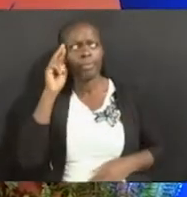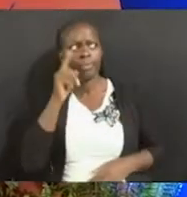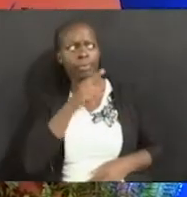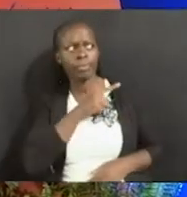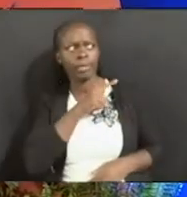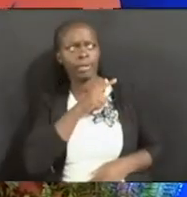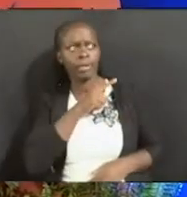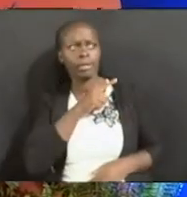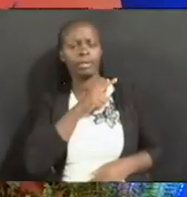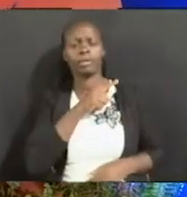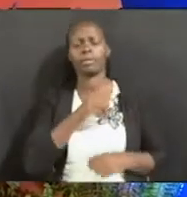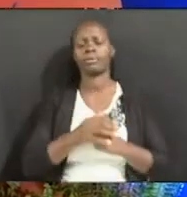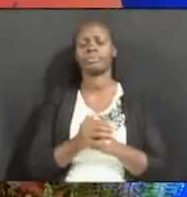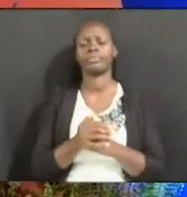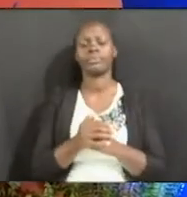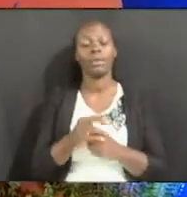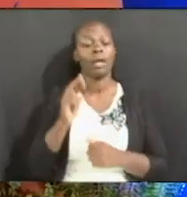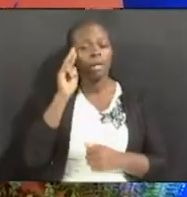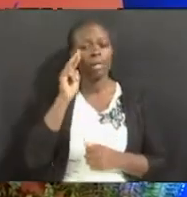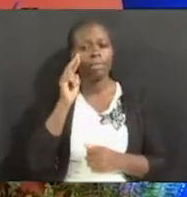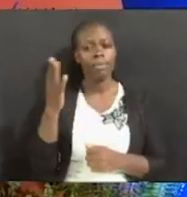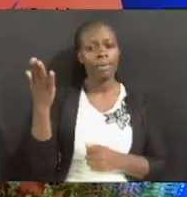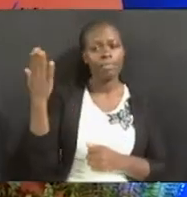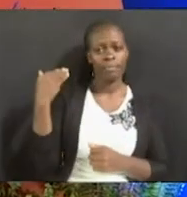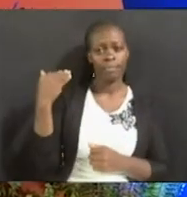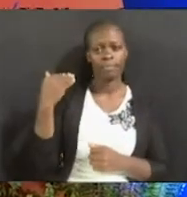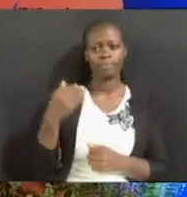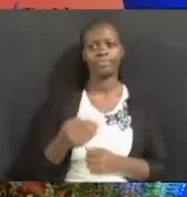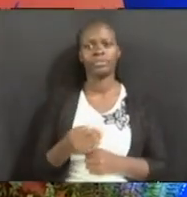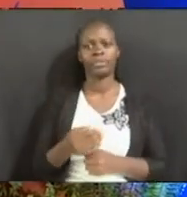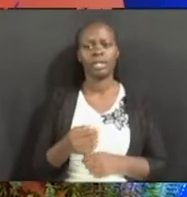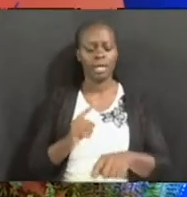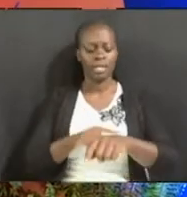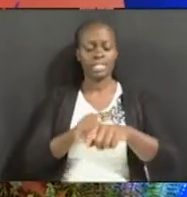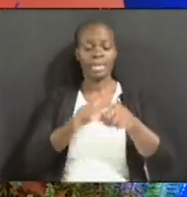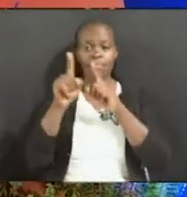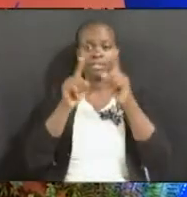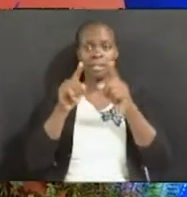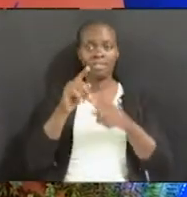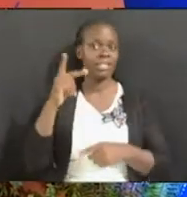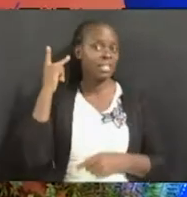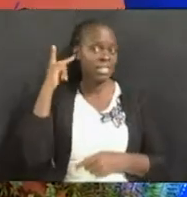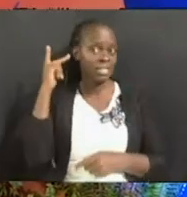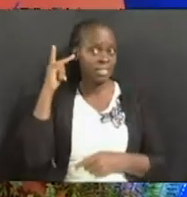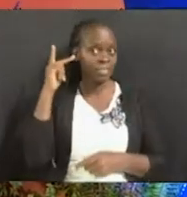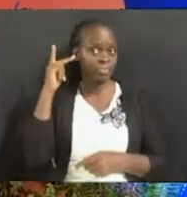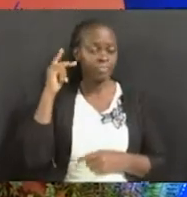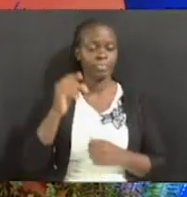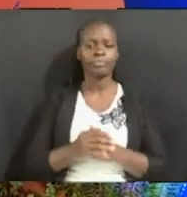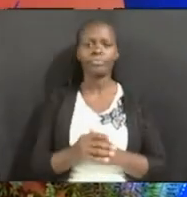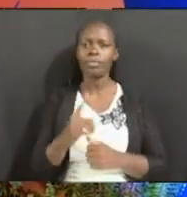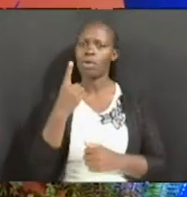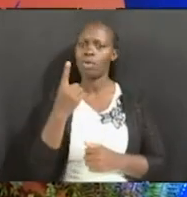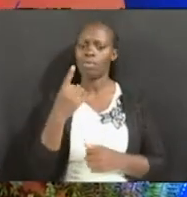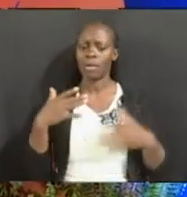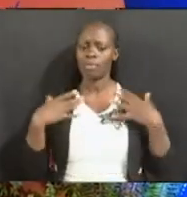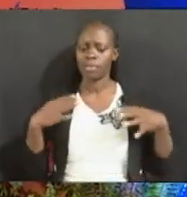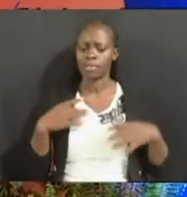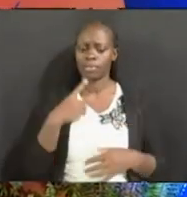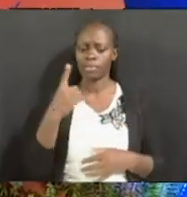Kisi recently for a funeral service. And I love what the family told me. They told me,